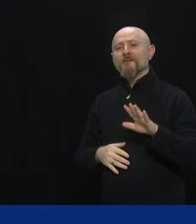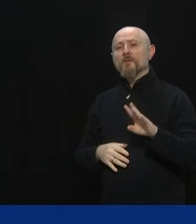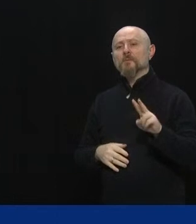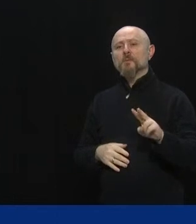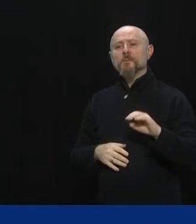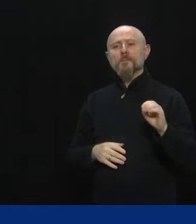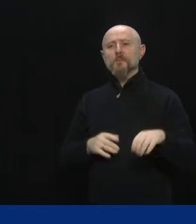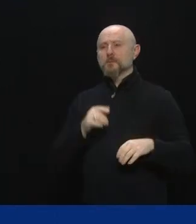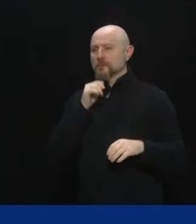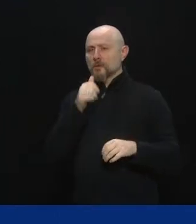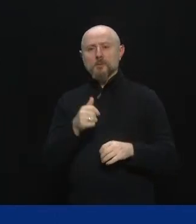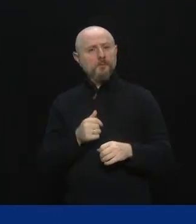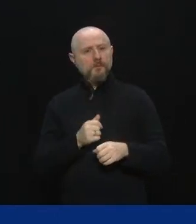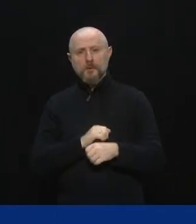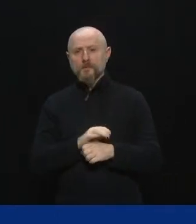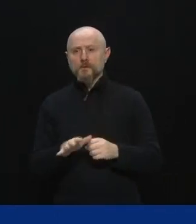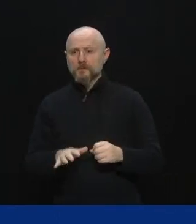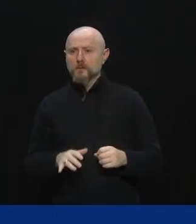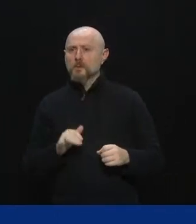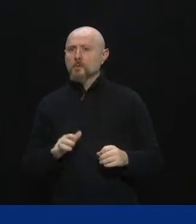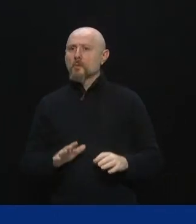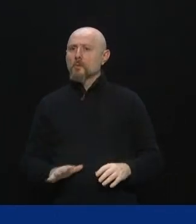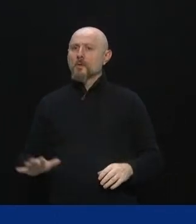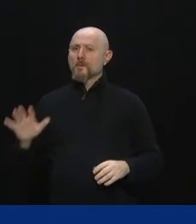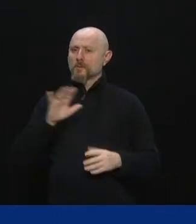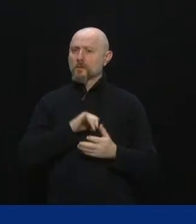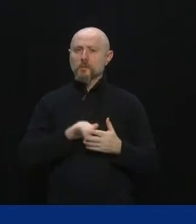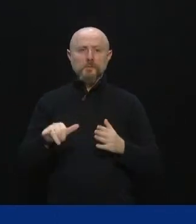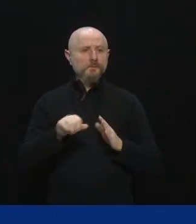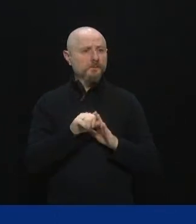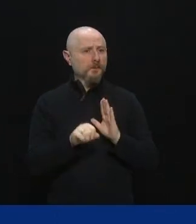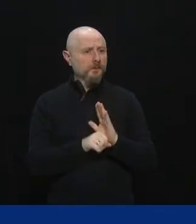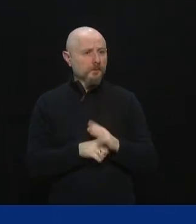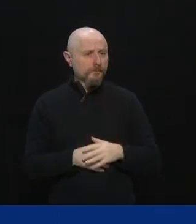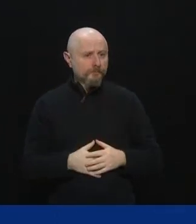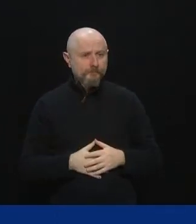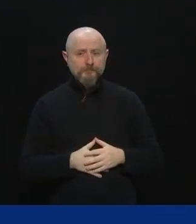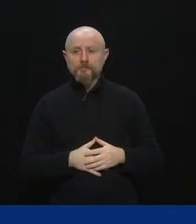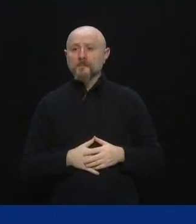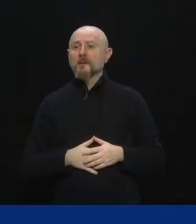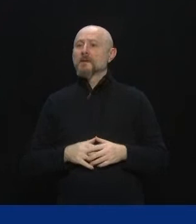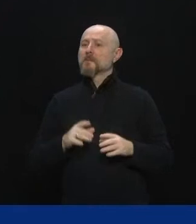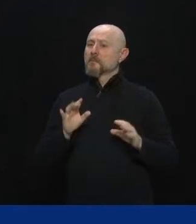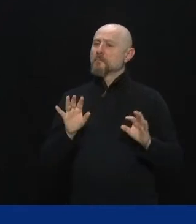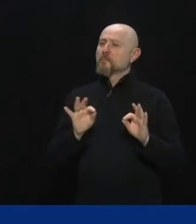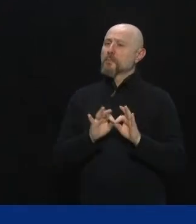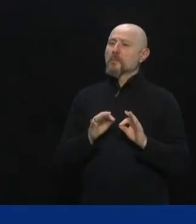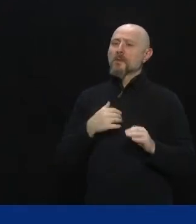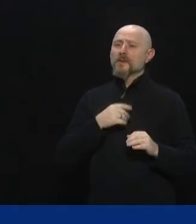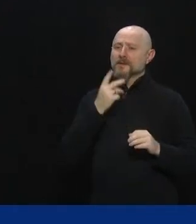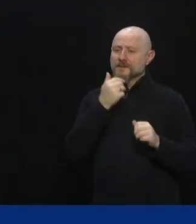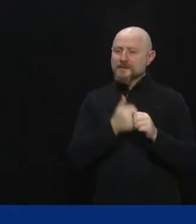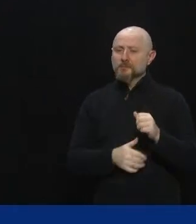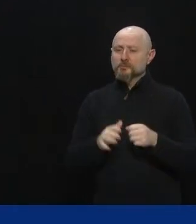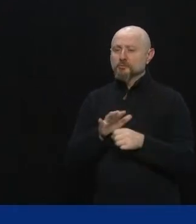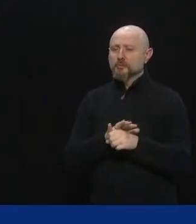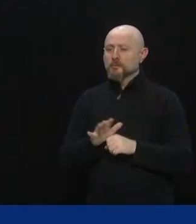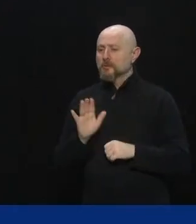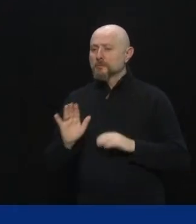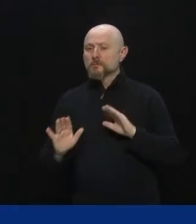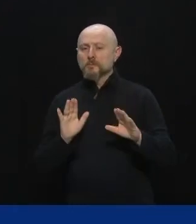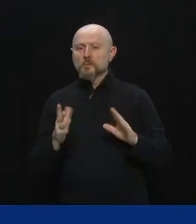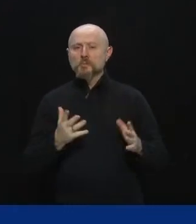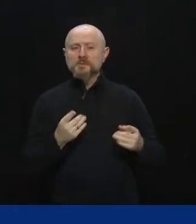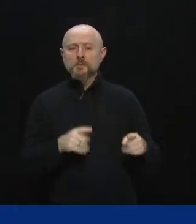is our statewide average, but it's important to also look at the variations in our different parts of the state.